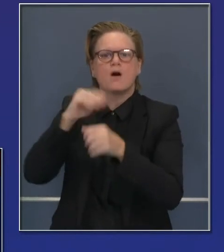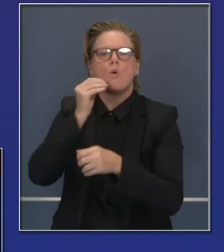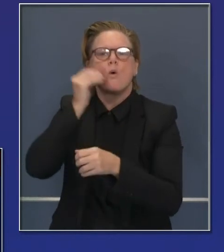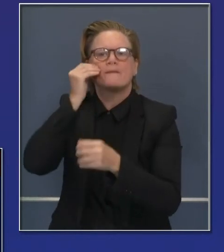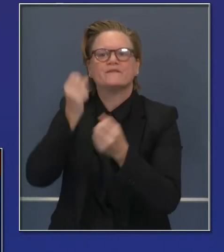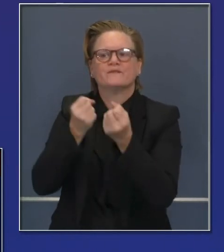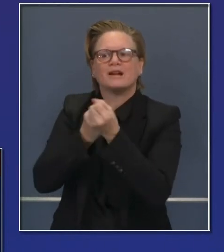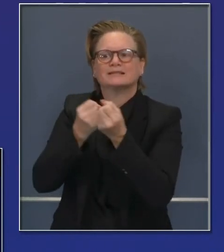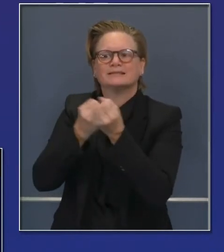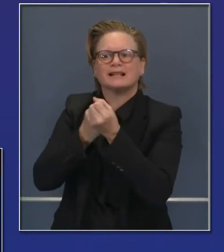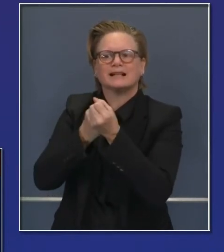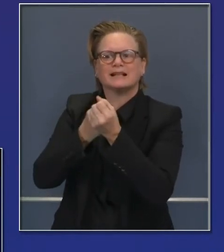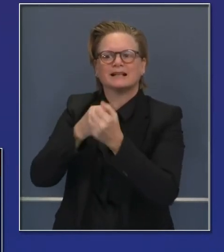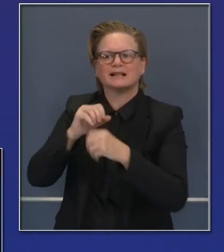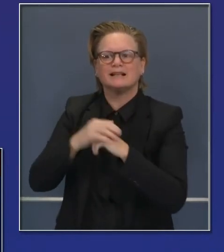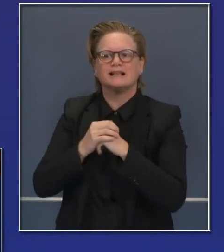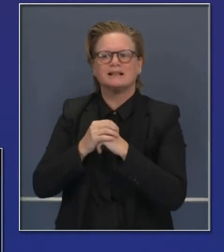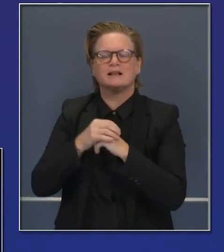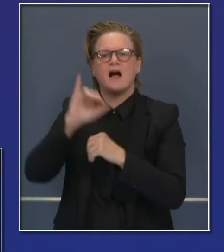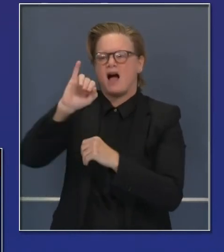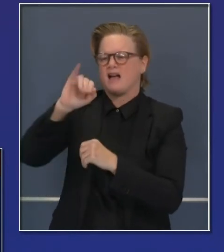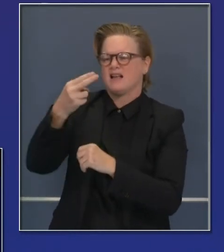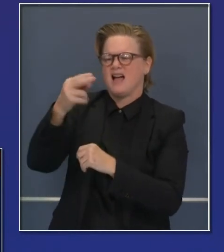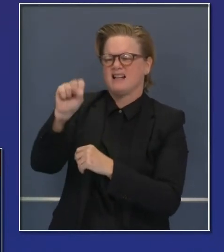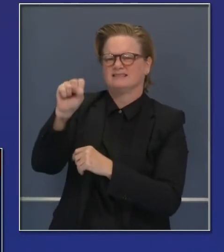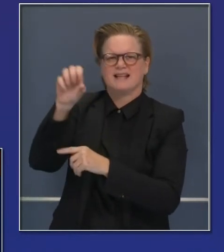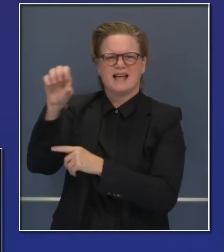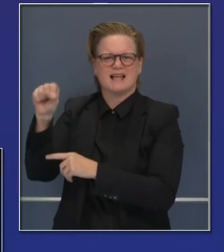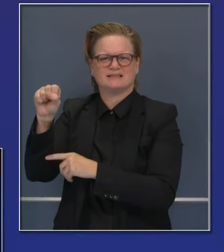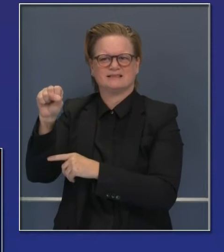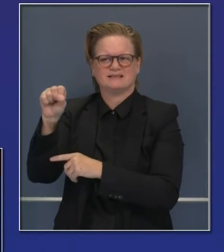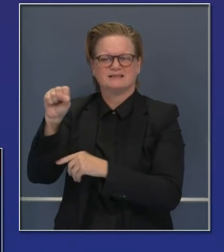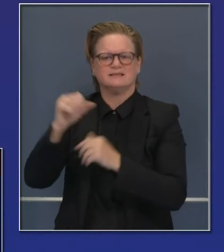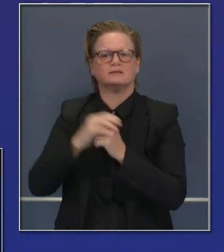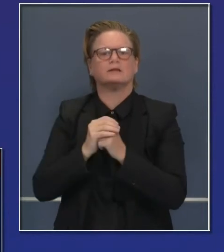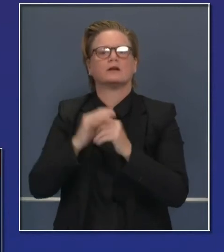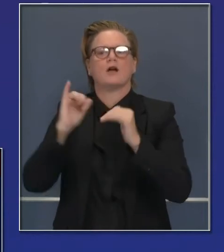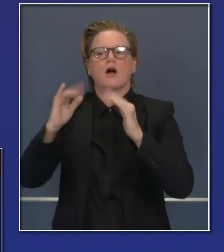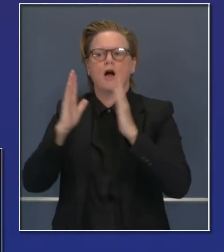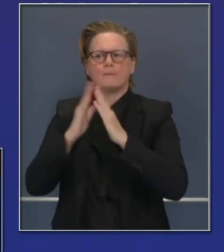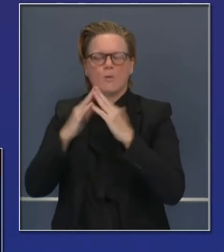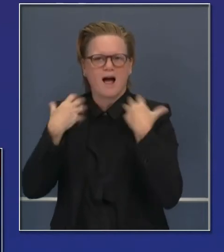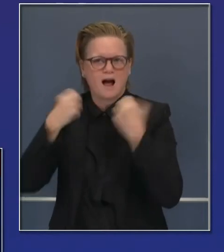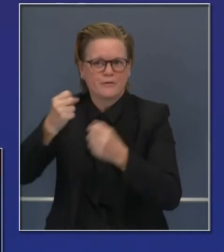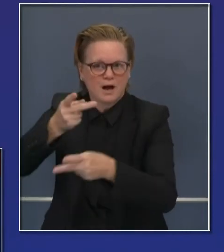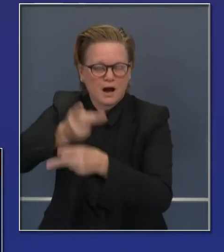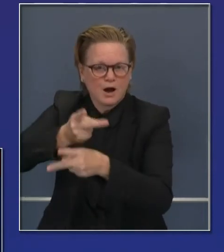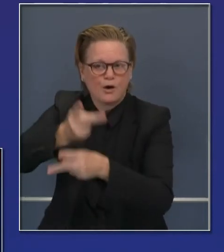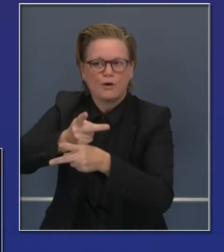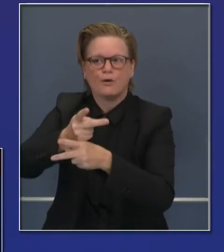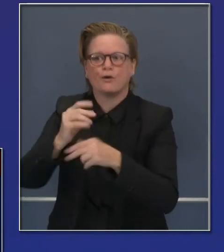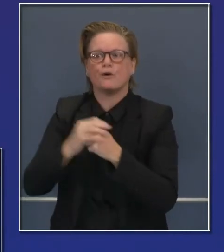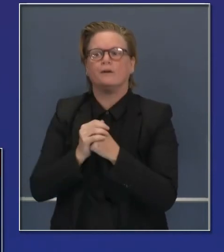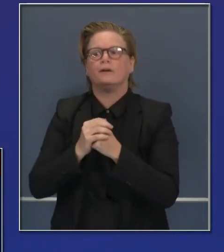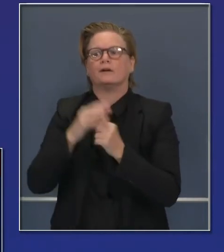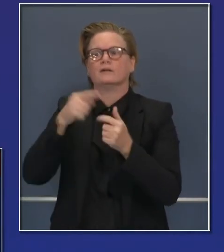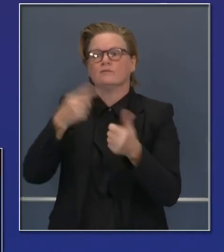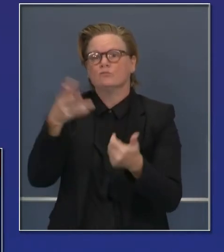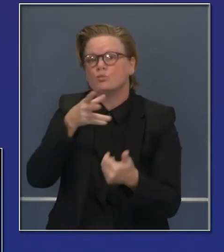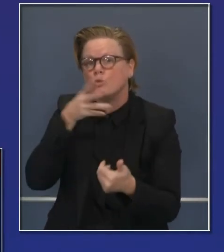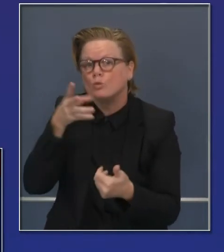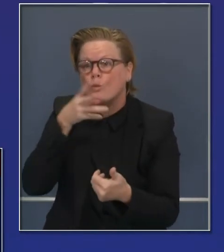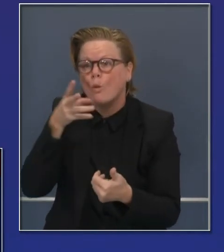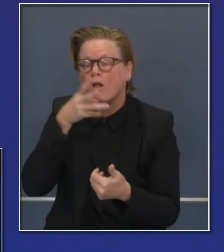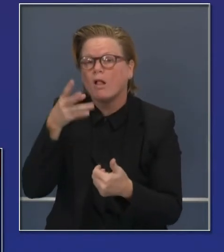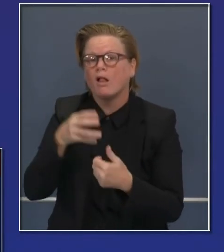our community health workers. You can see others in rural health centers, correctional facilities, urgent care facilities.